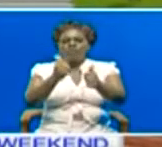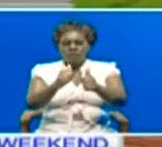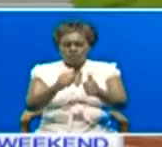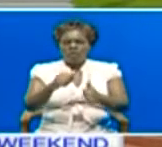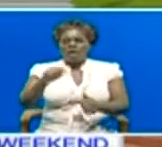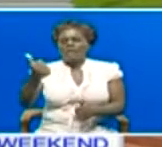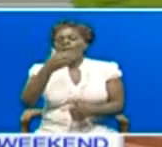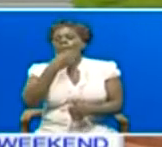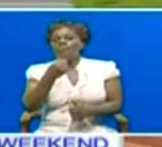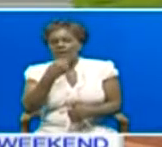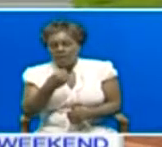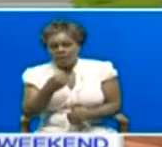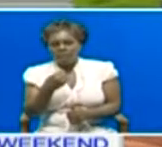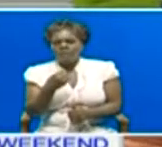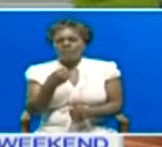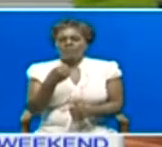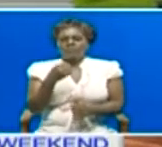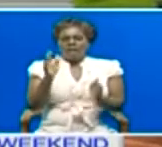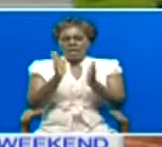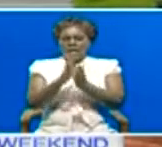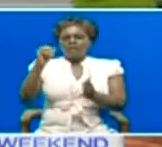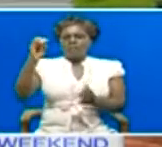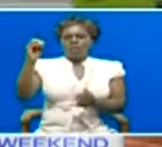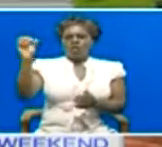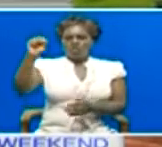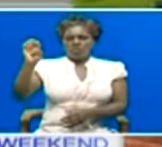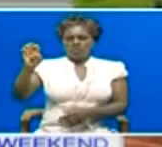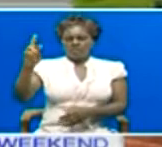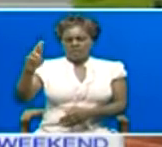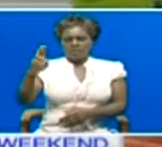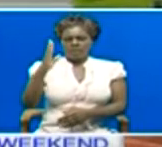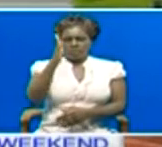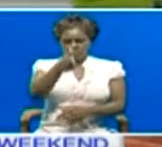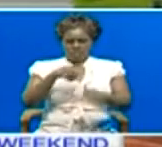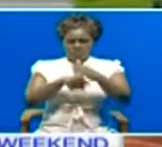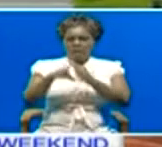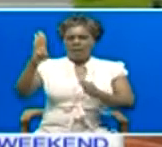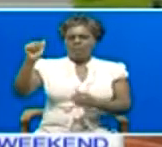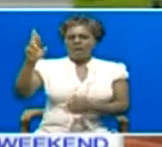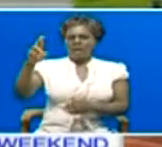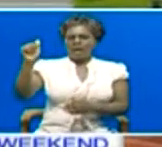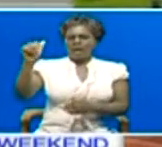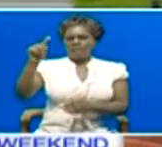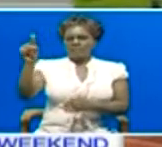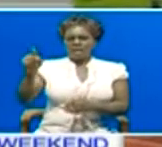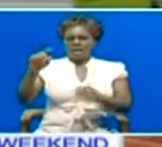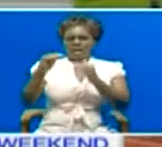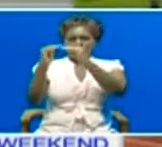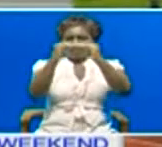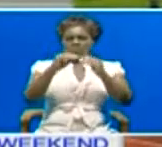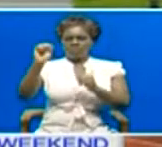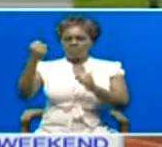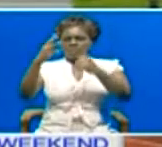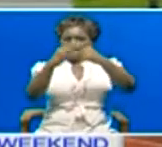Everest Mutuyimana fumbling with Moses Arita's feeble shot. John Baraza equalized for Sofapaka in the